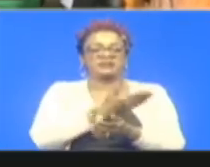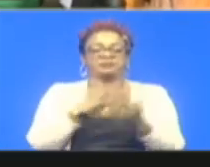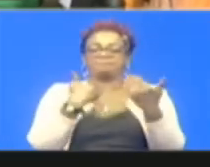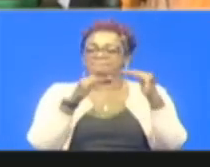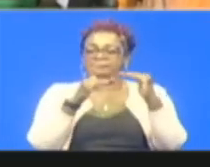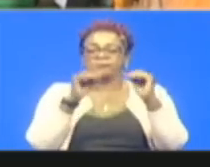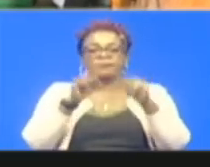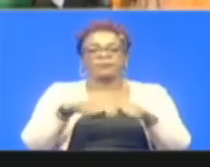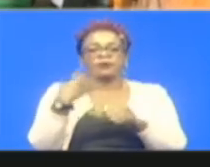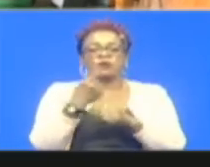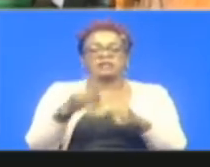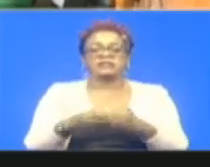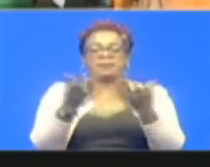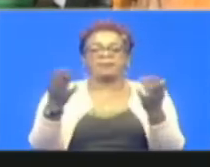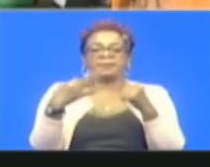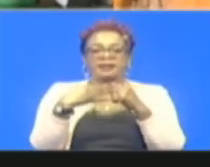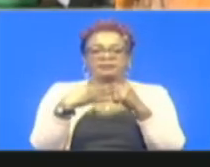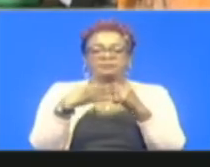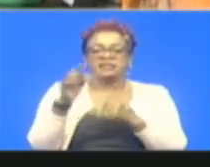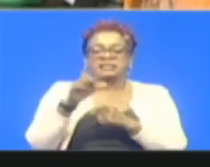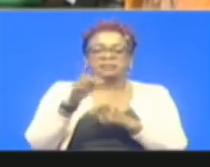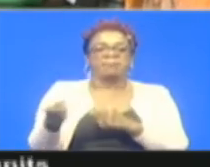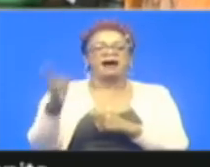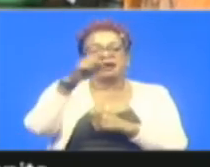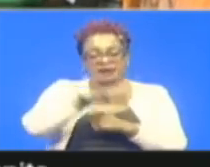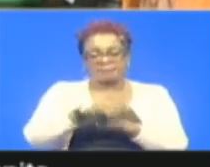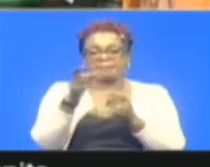can only supply 8 liters of water per day per person.